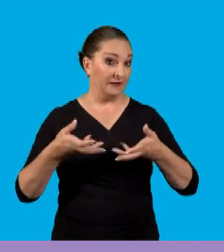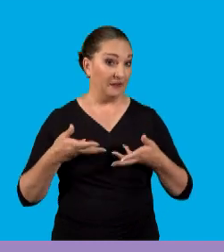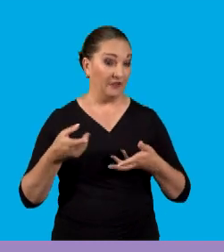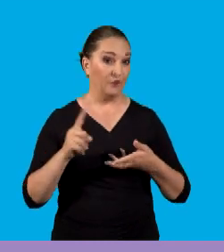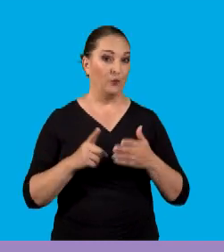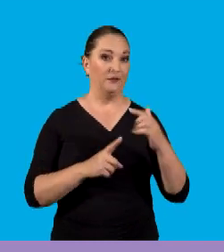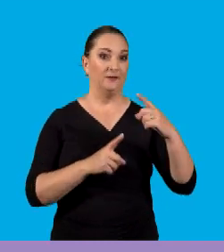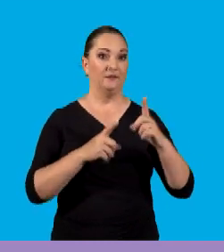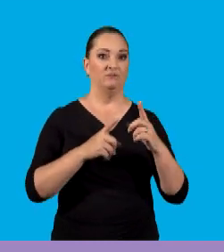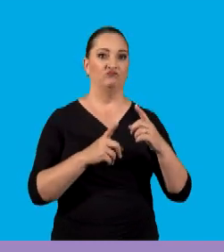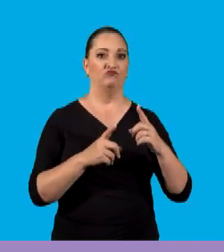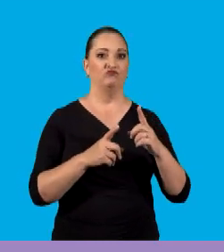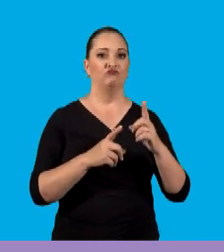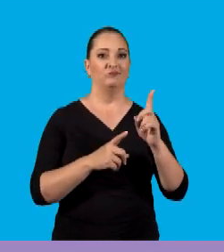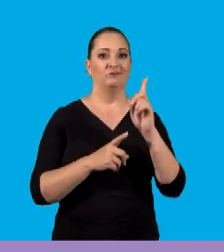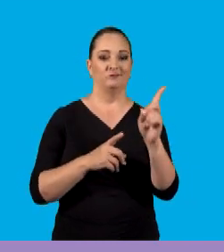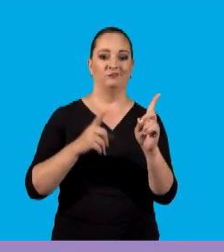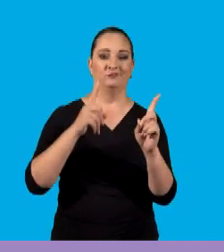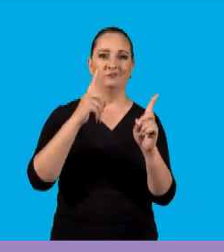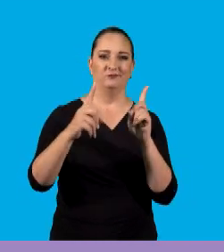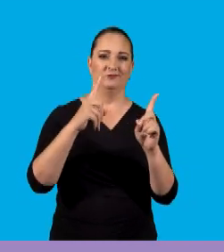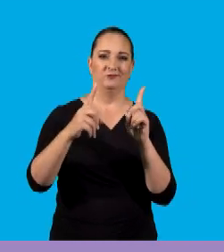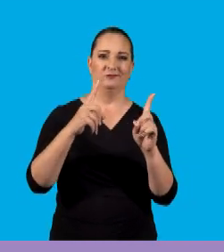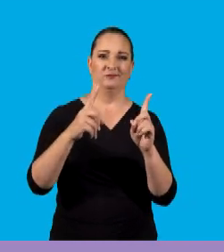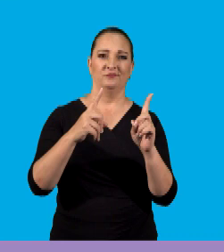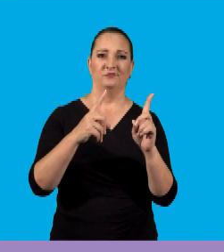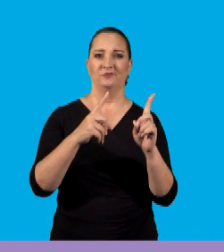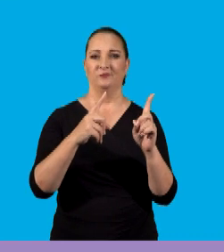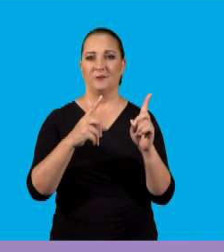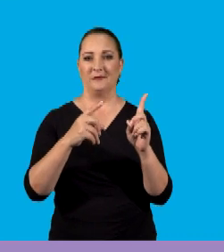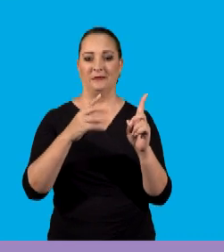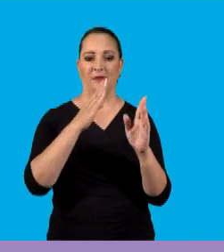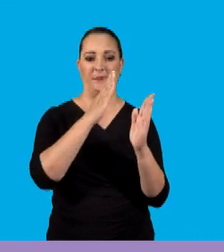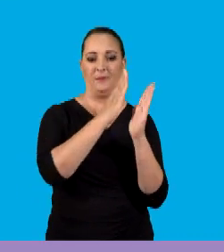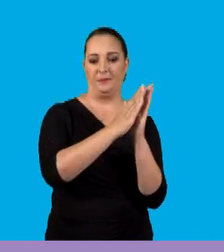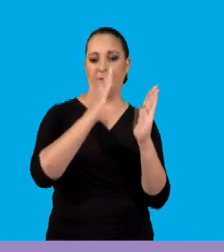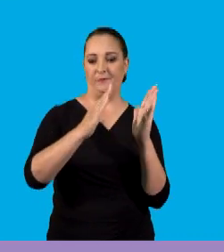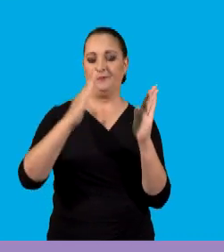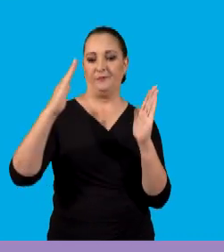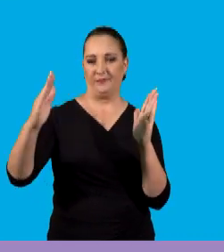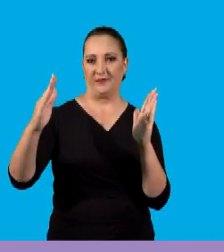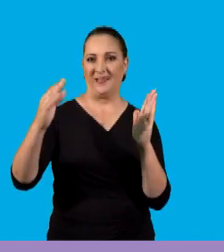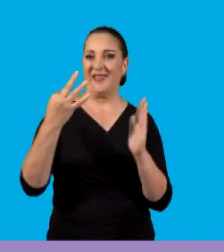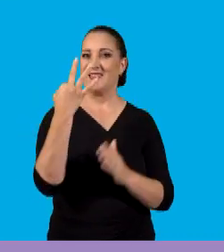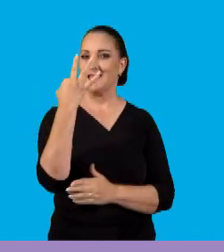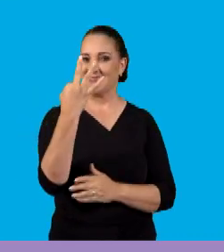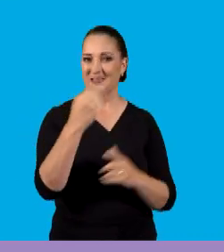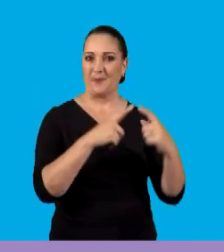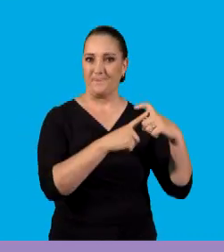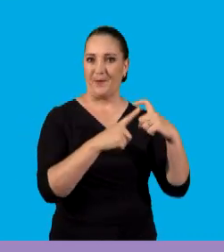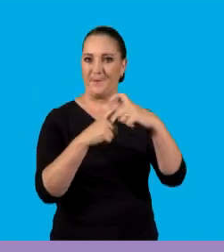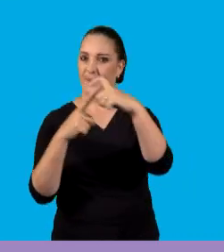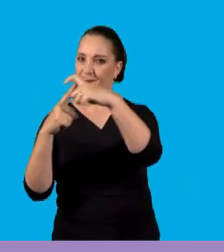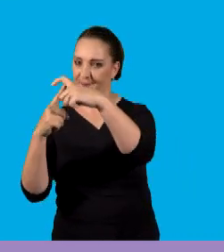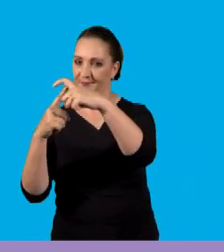given this symbol that says these three lines are parallel, and we are only given that angle